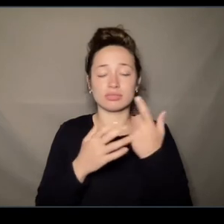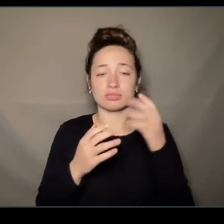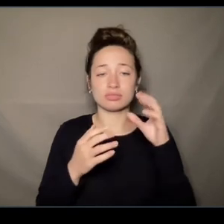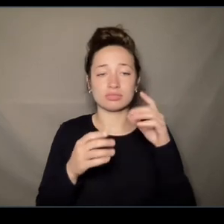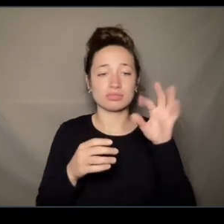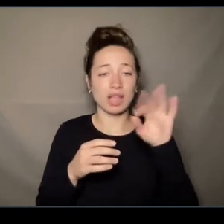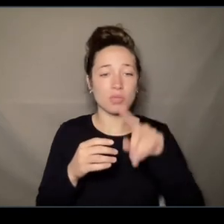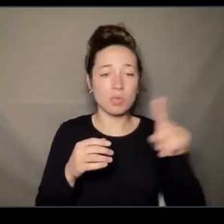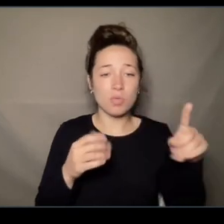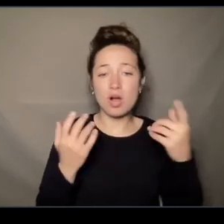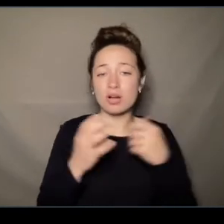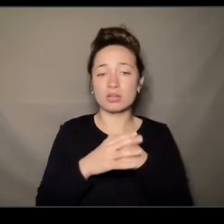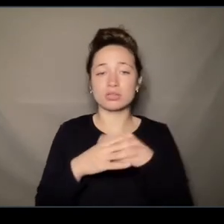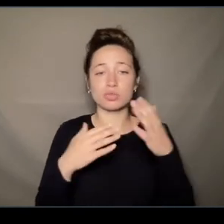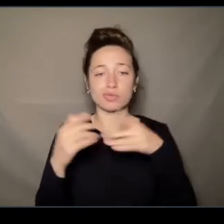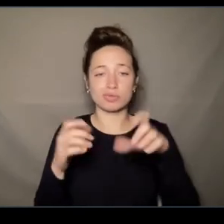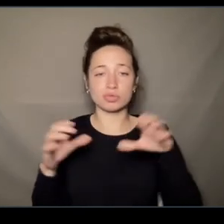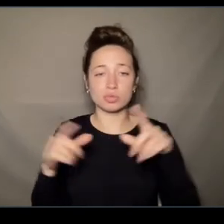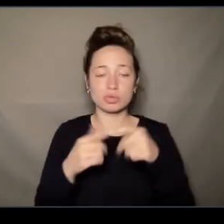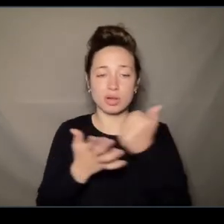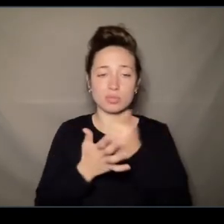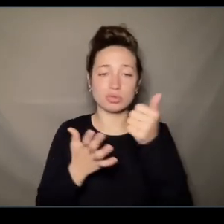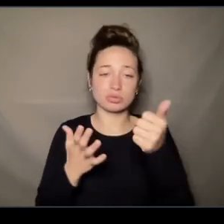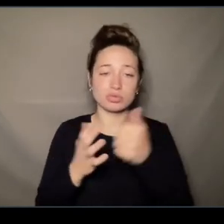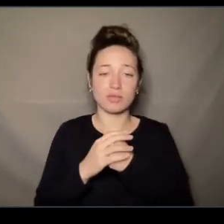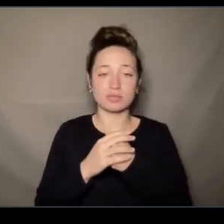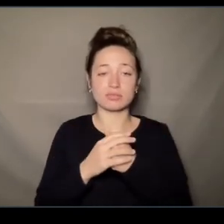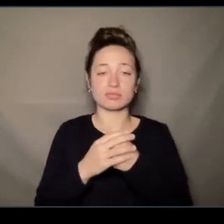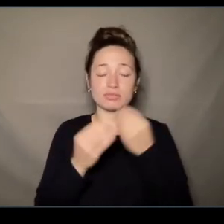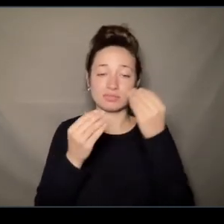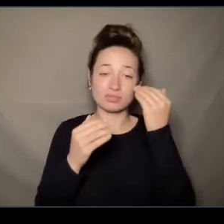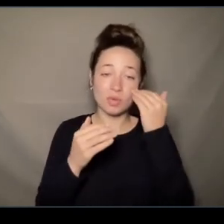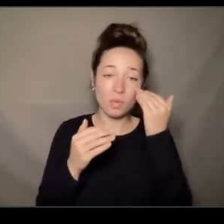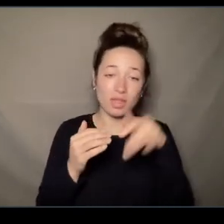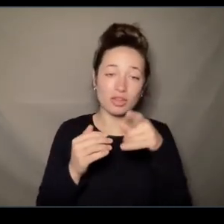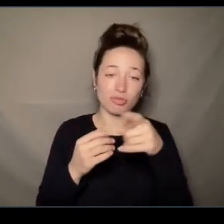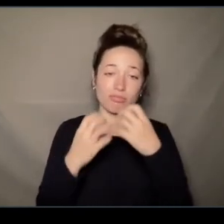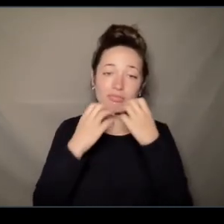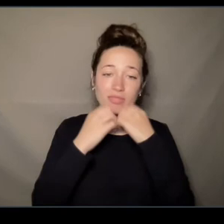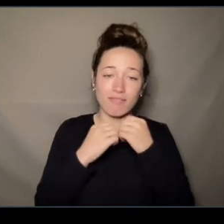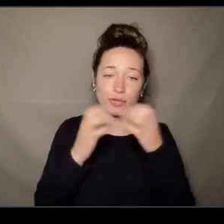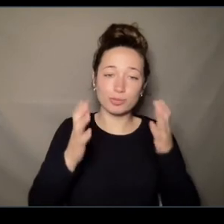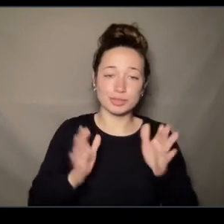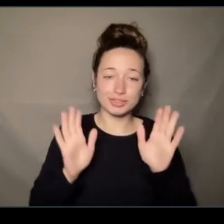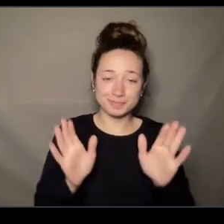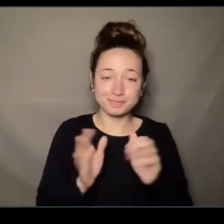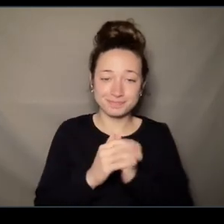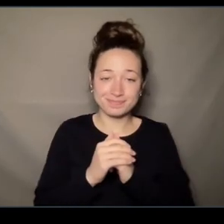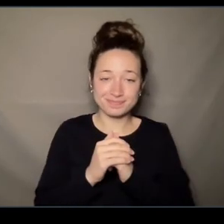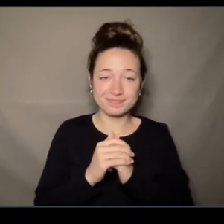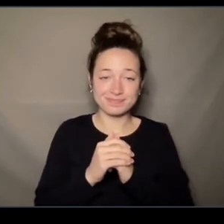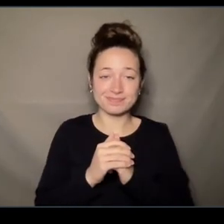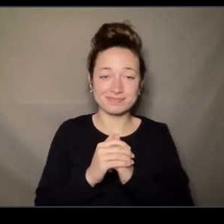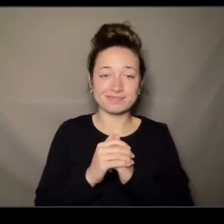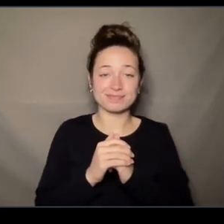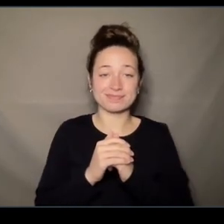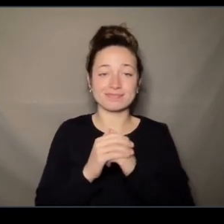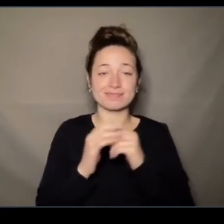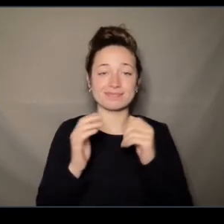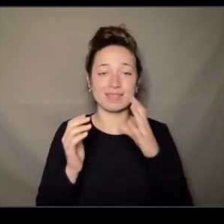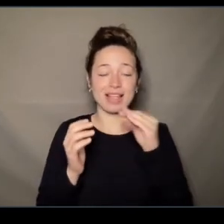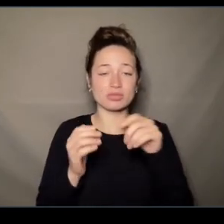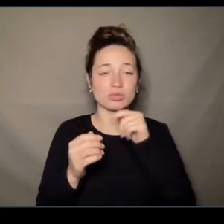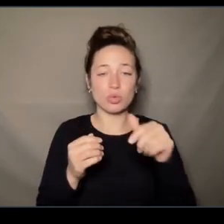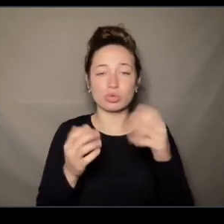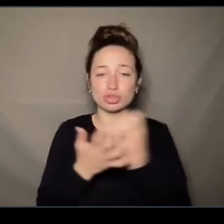friend, dial 911, whatever you have to do to help yourself. And know that you are a beloved person and